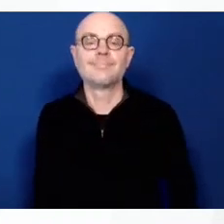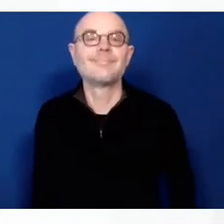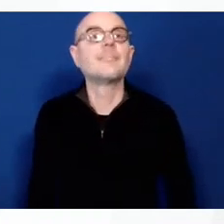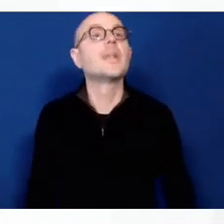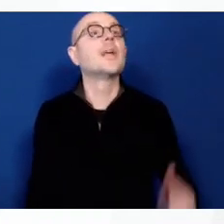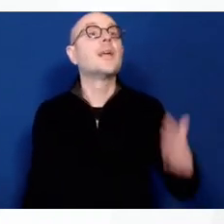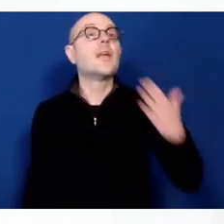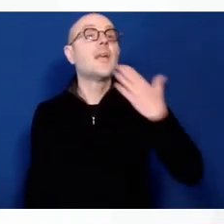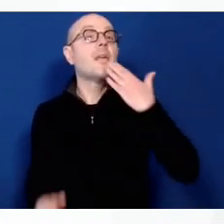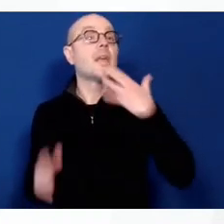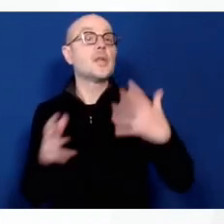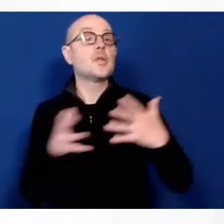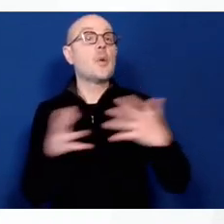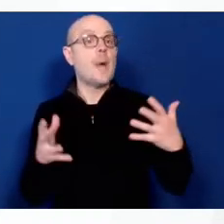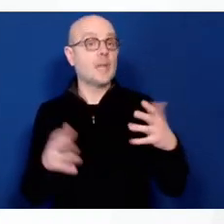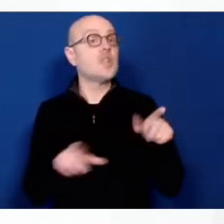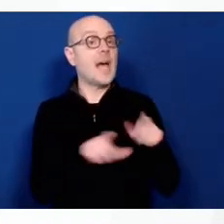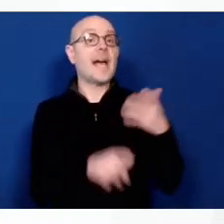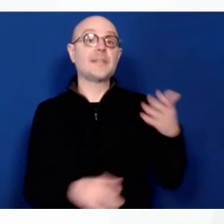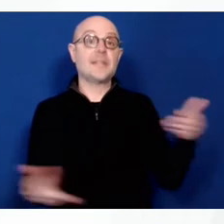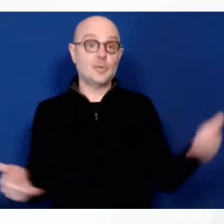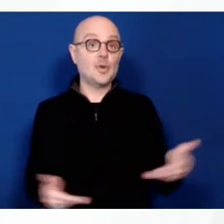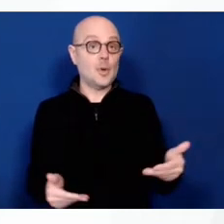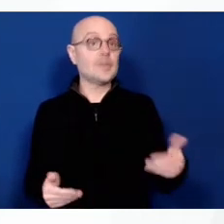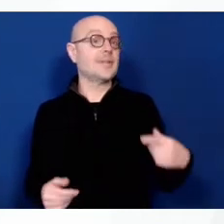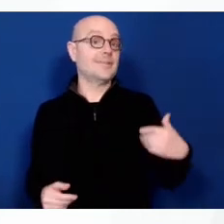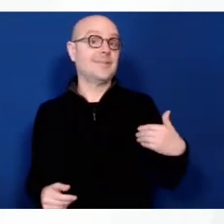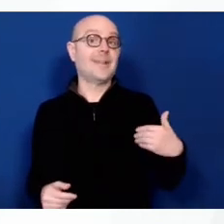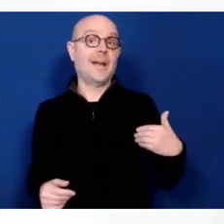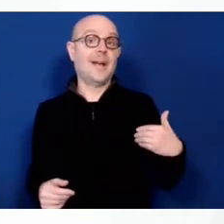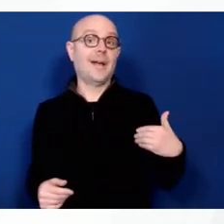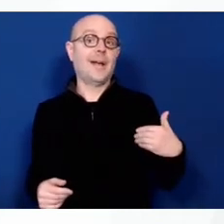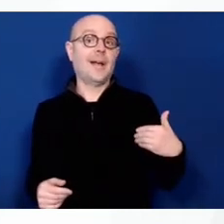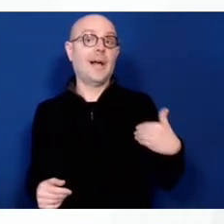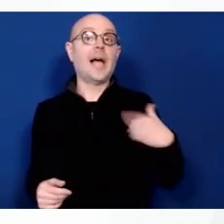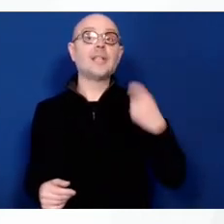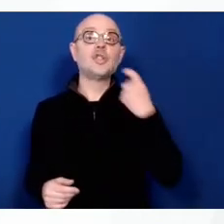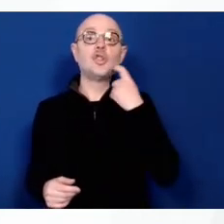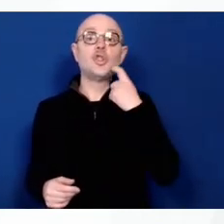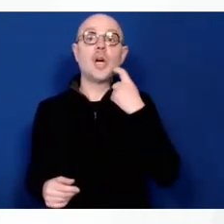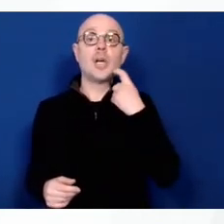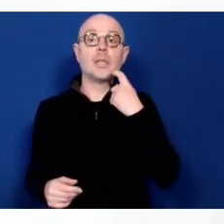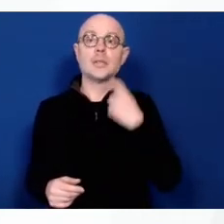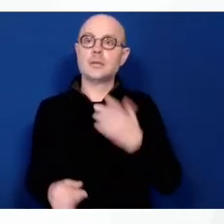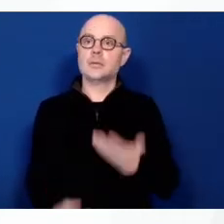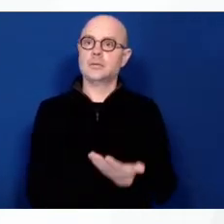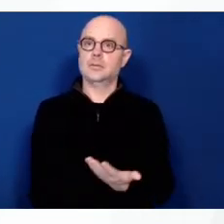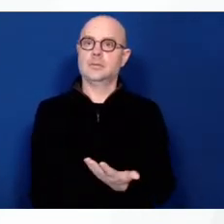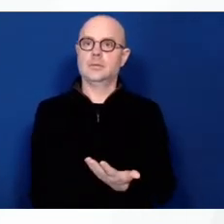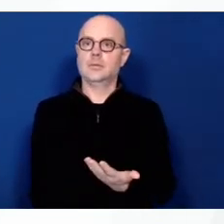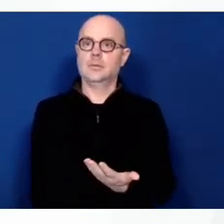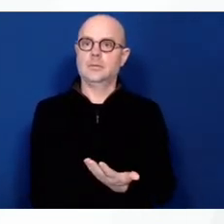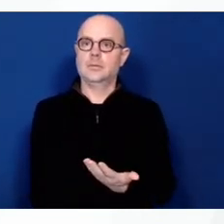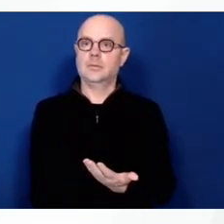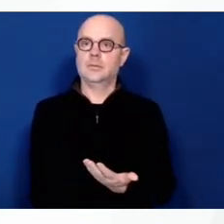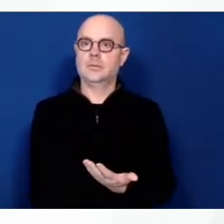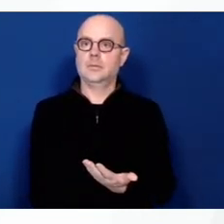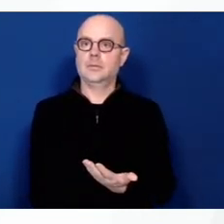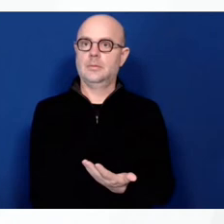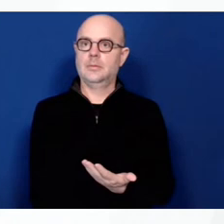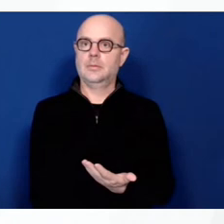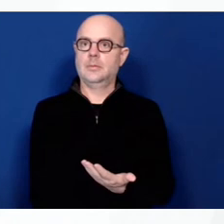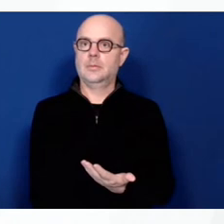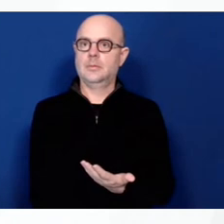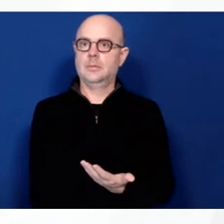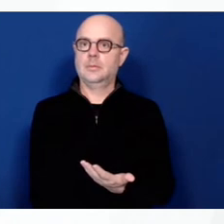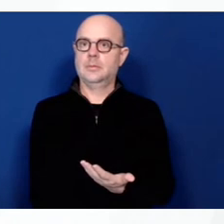I just joined the UW as an assistant professor in the School of Art, Art History, and Design this year. It's incredibly powerful to